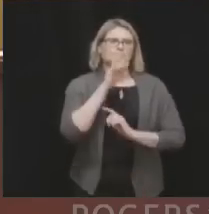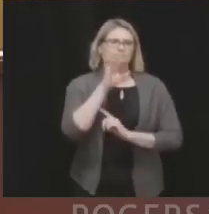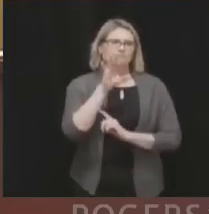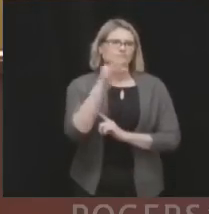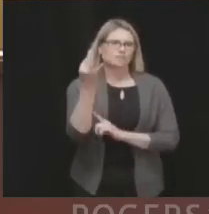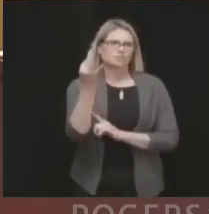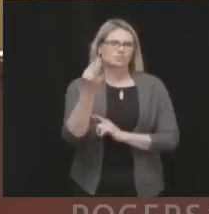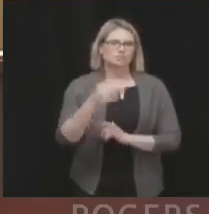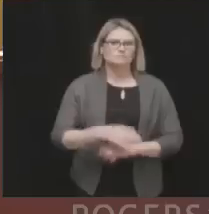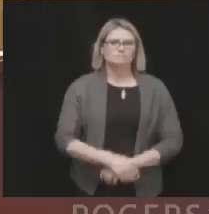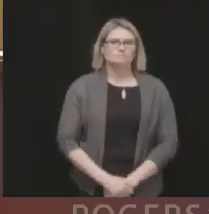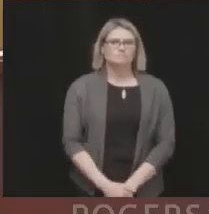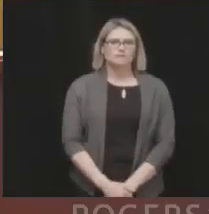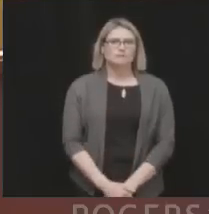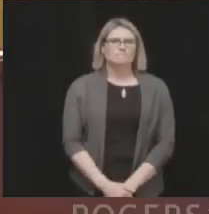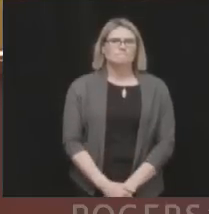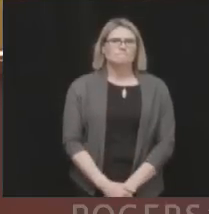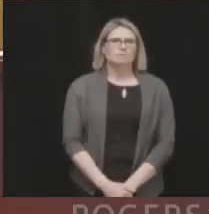sorry.